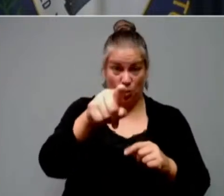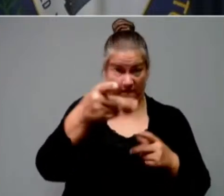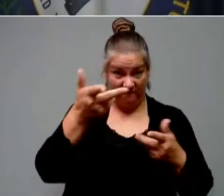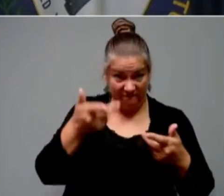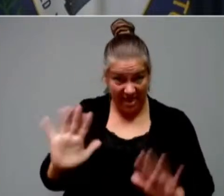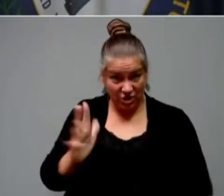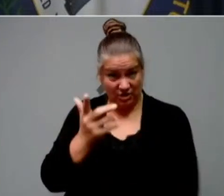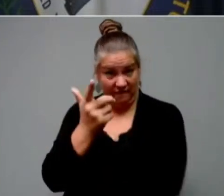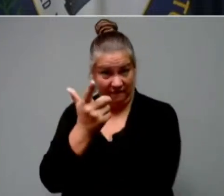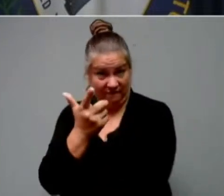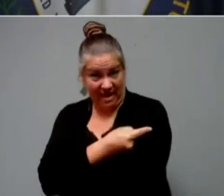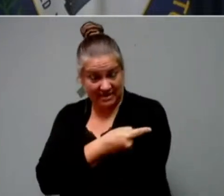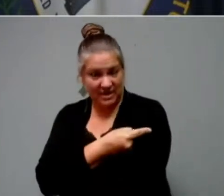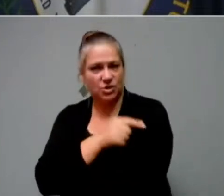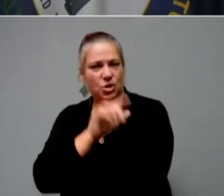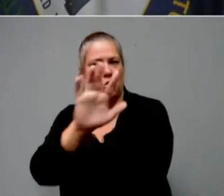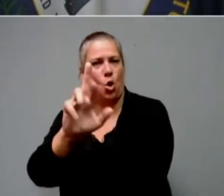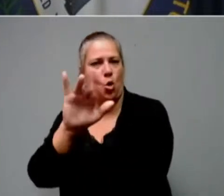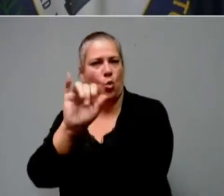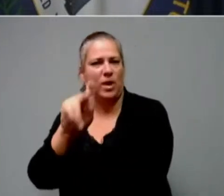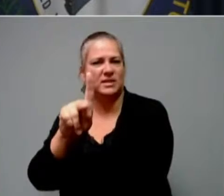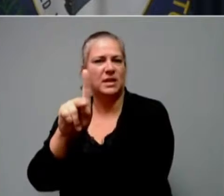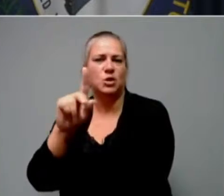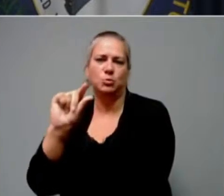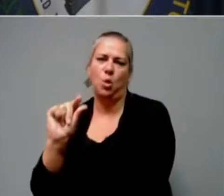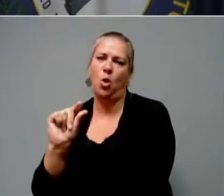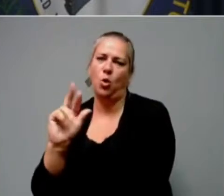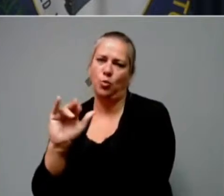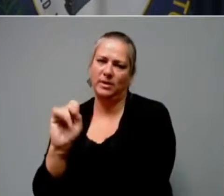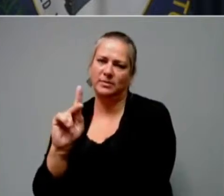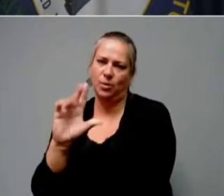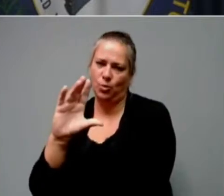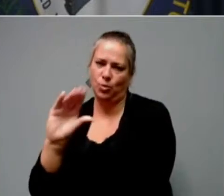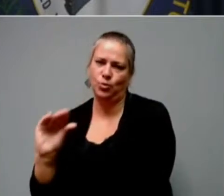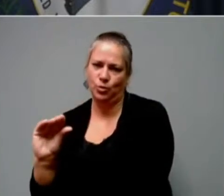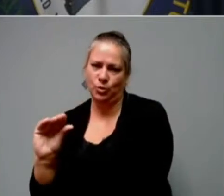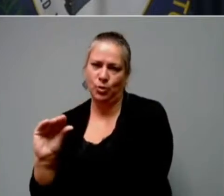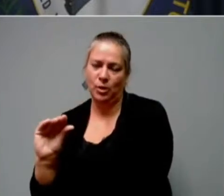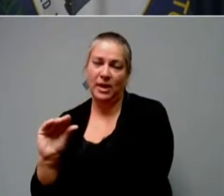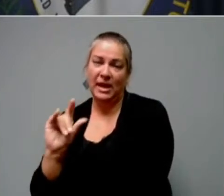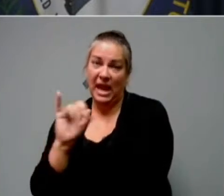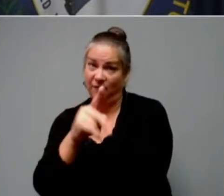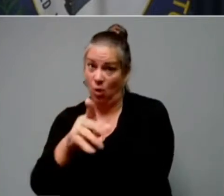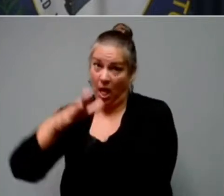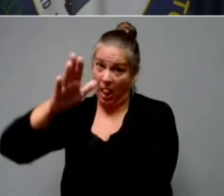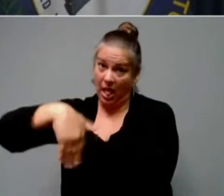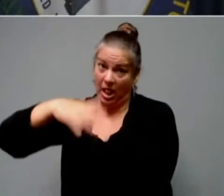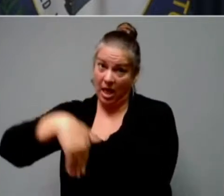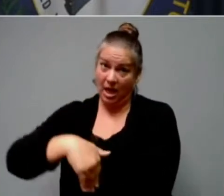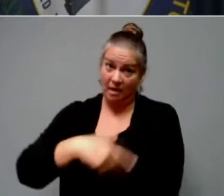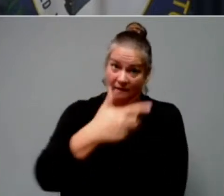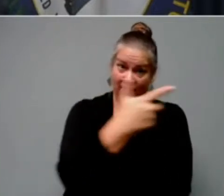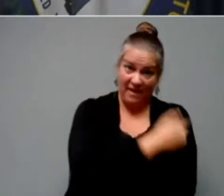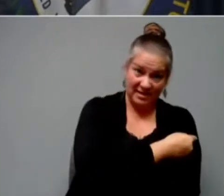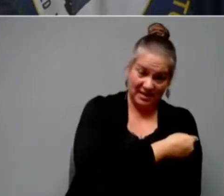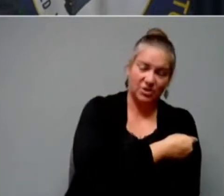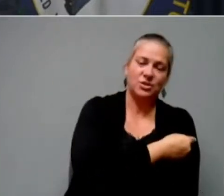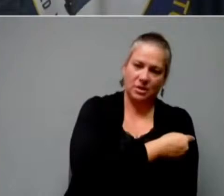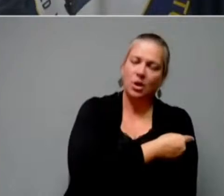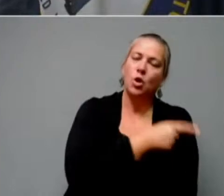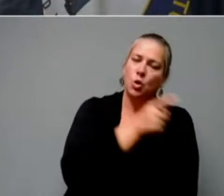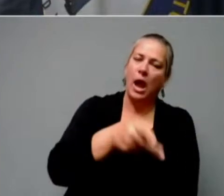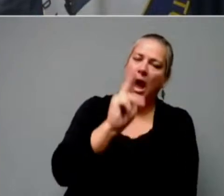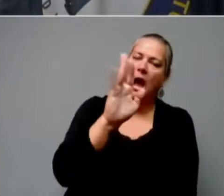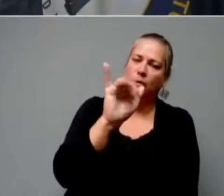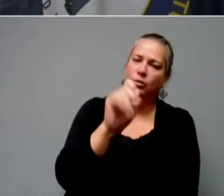it shows that when we are indoors outside of our house right now, while this thing is burning as hot as it is, we need to be wearing masks. So let's look at